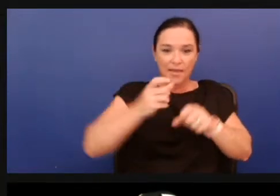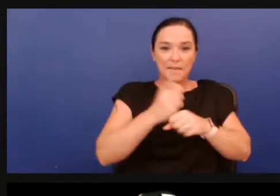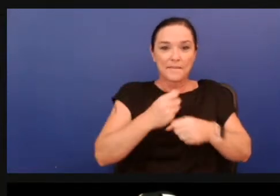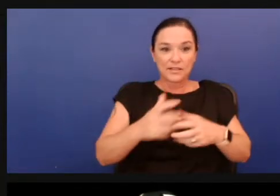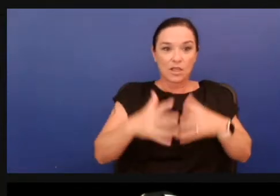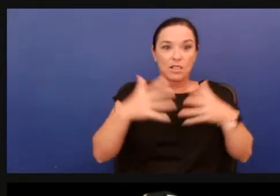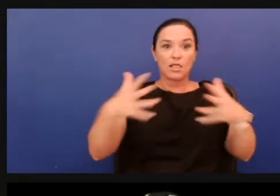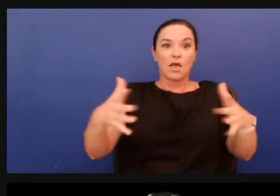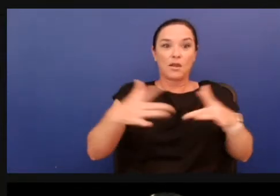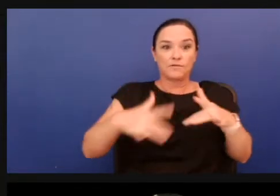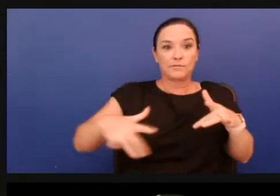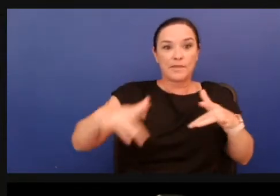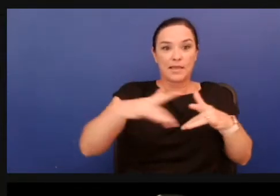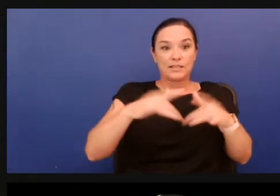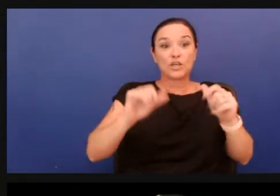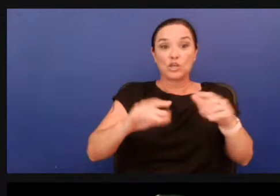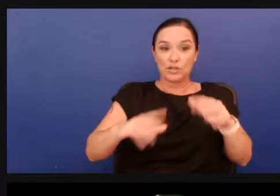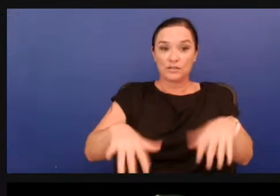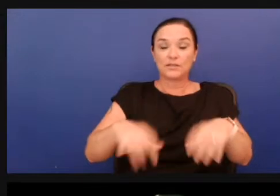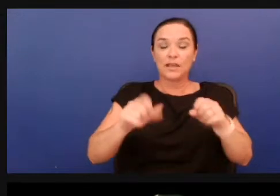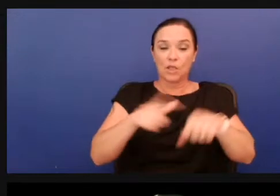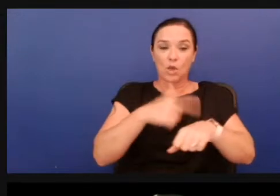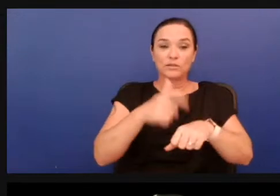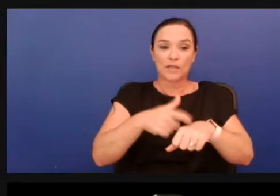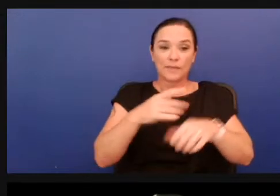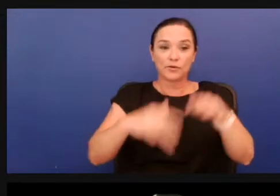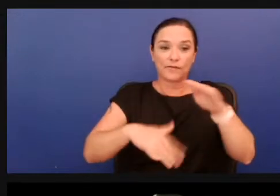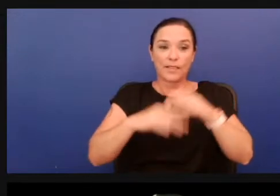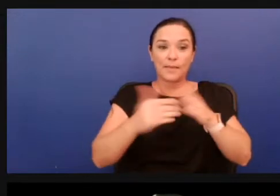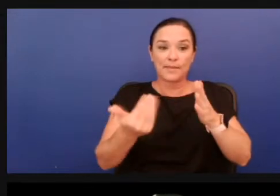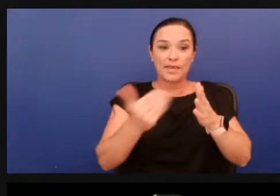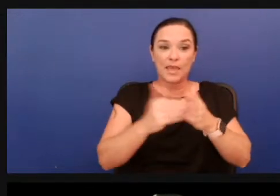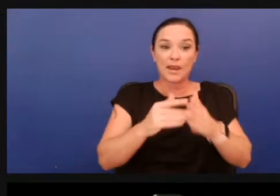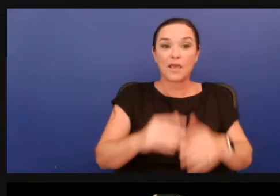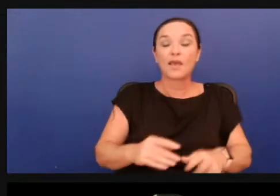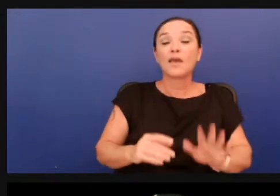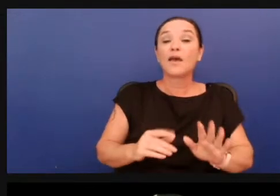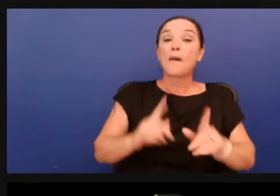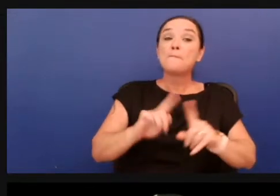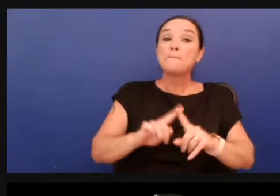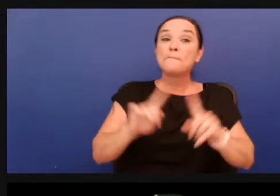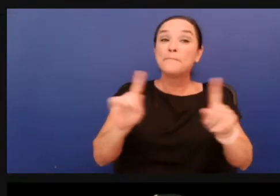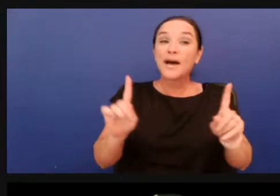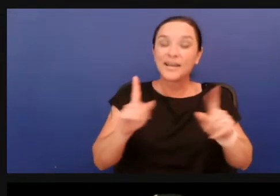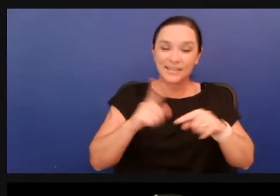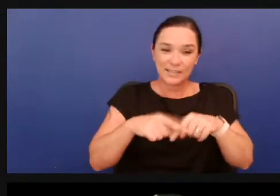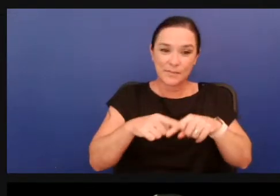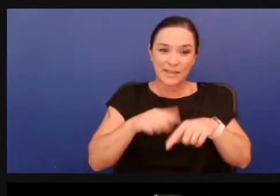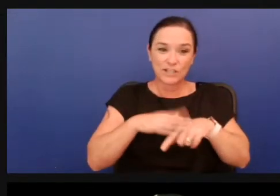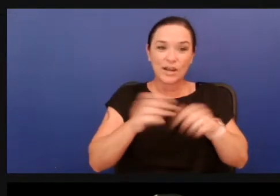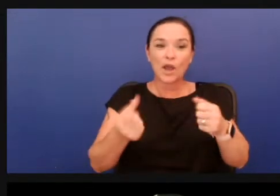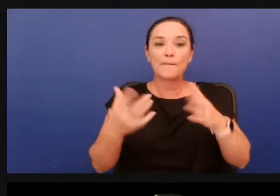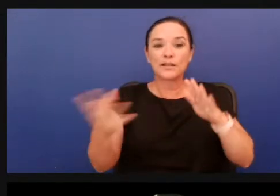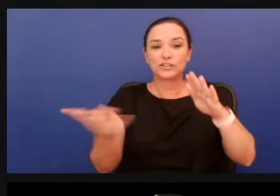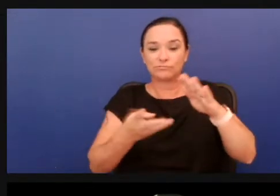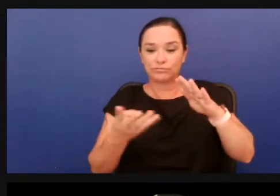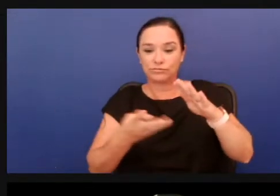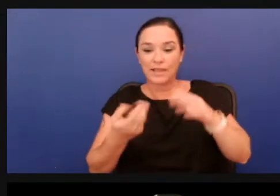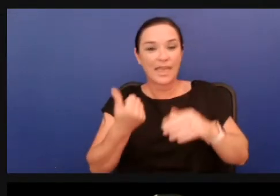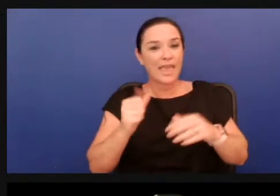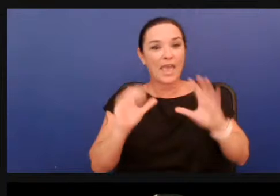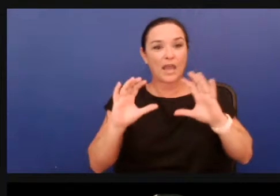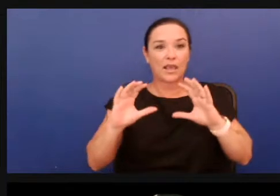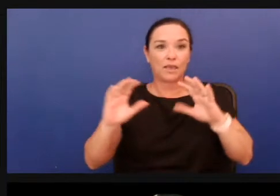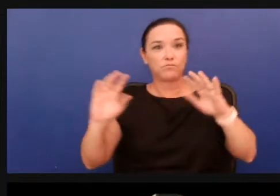think it could take a while to recharge. With a very big butt, it all depends how much is coming in. At any pulse, you can have a big blob of your